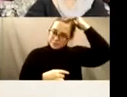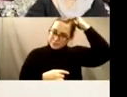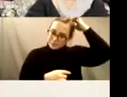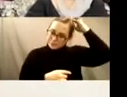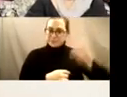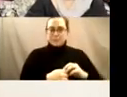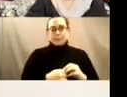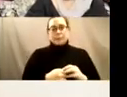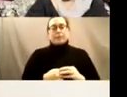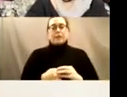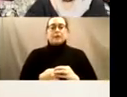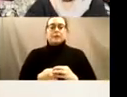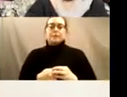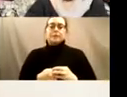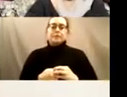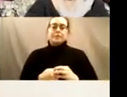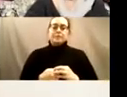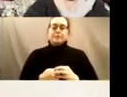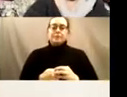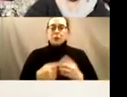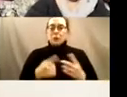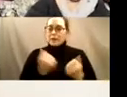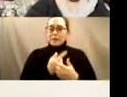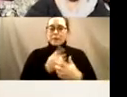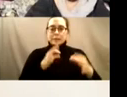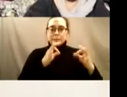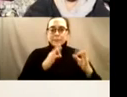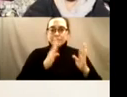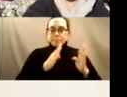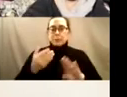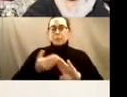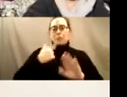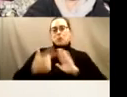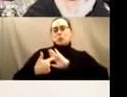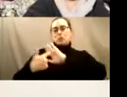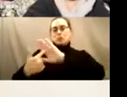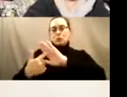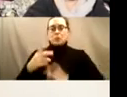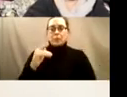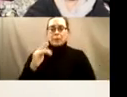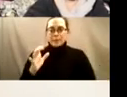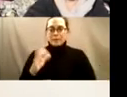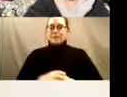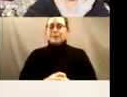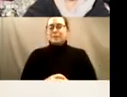of being public. So I'm just getting a note from my phone.